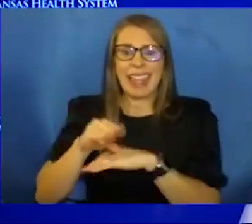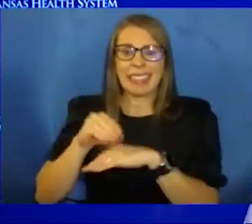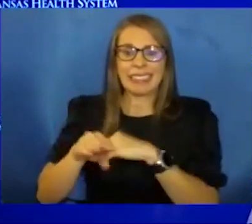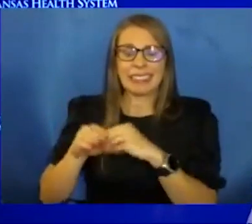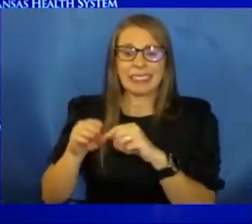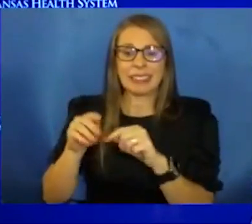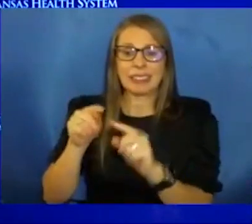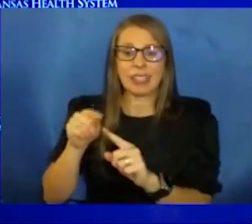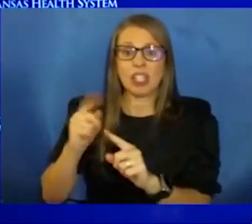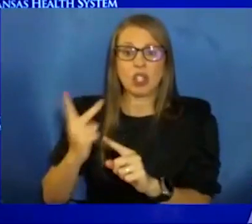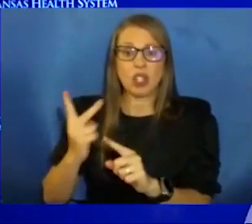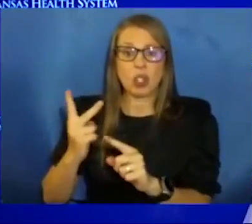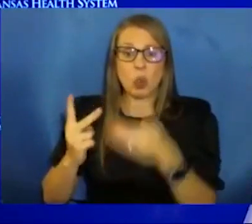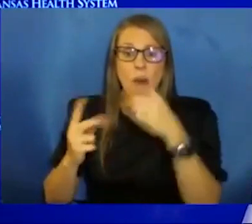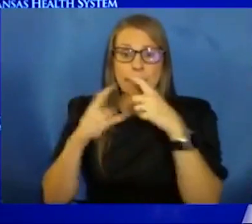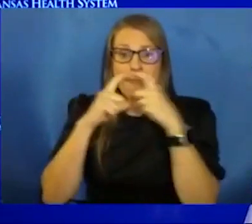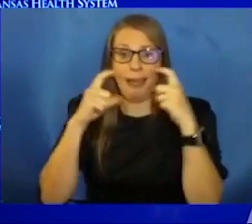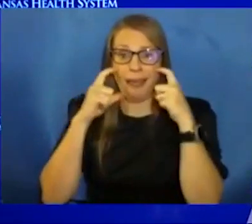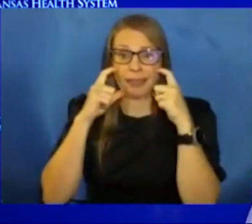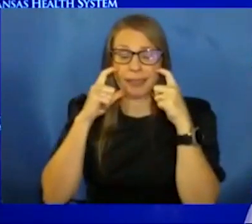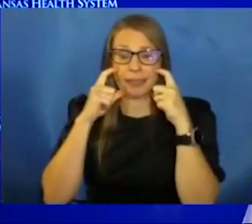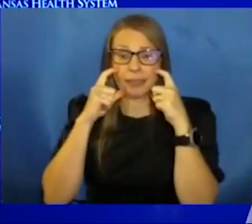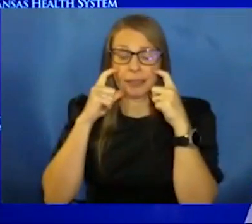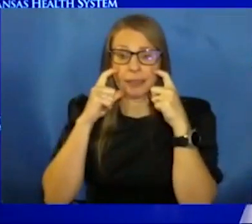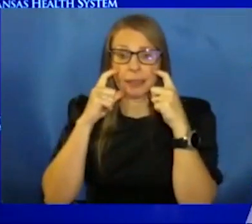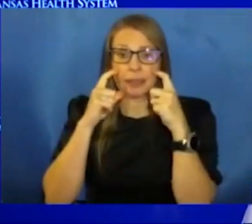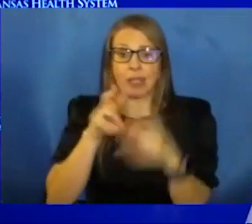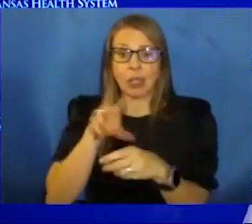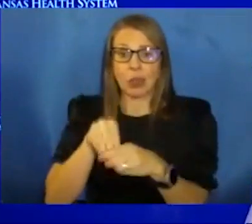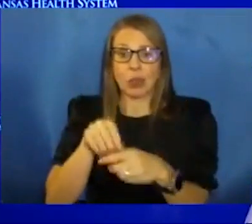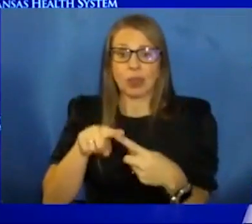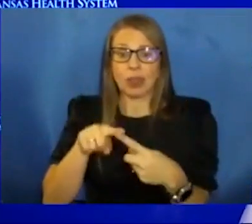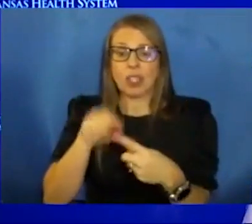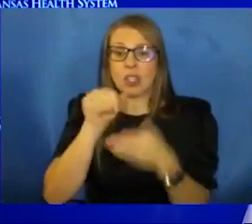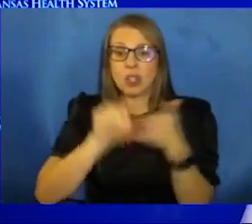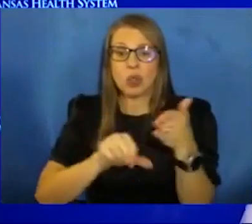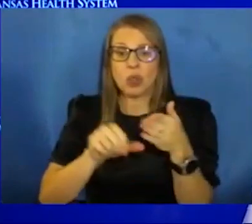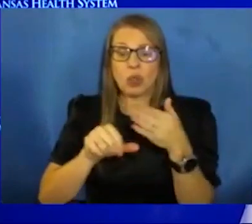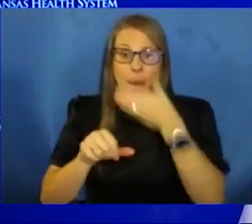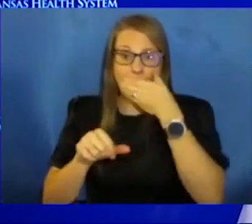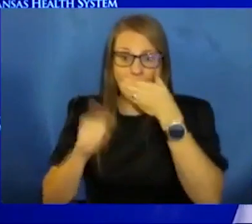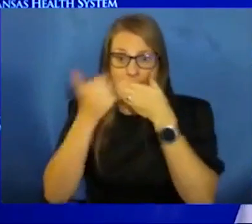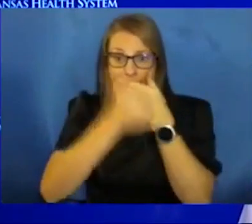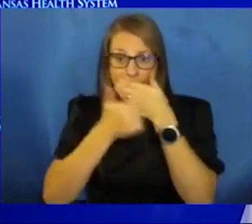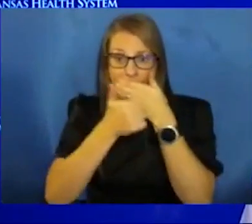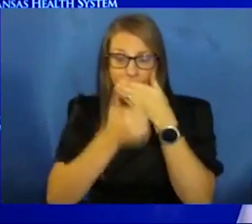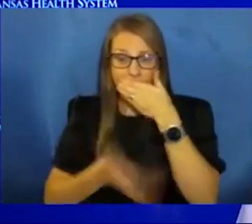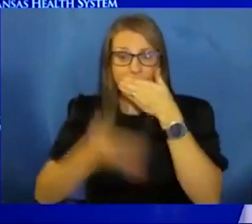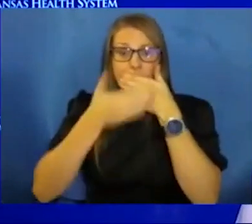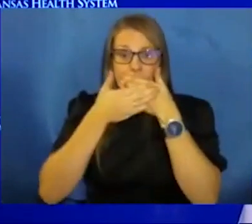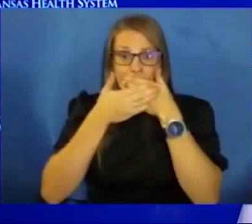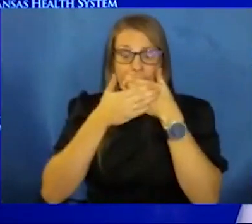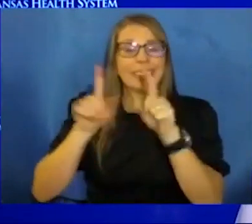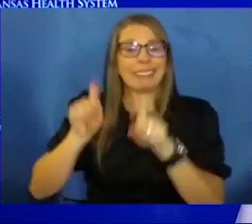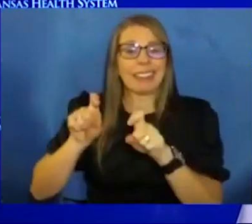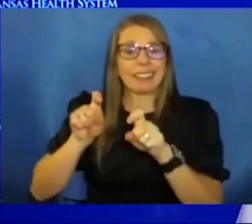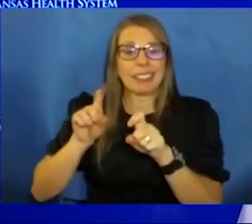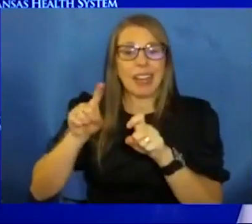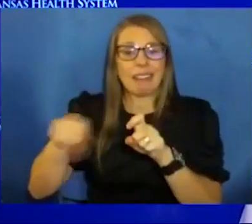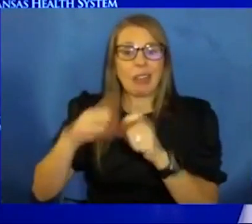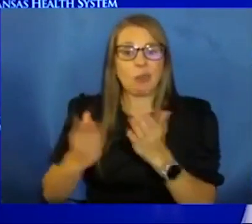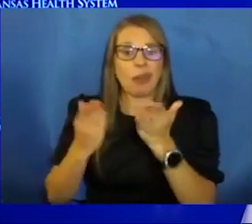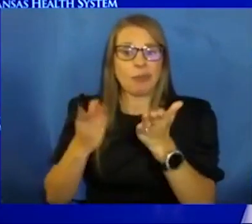can smell through my mask, does that mean it's not working? Should I double up? No, I don't believe so. Again, the main issues from CDC